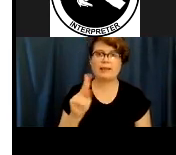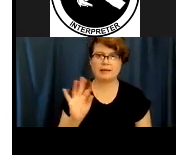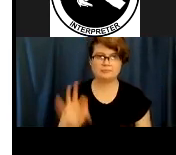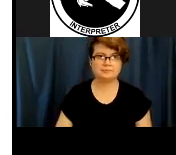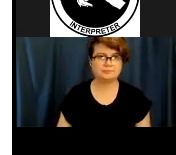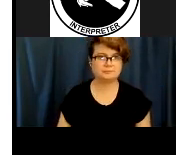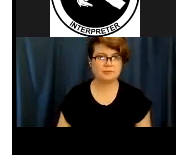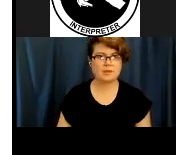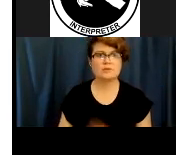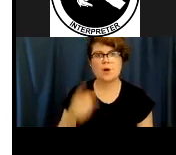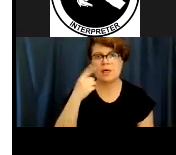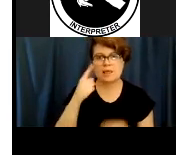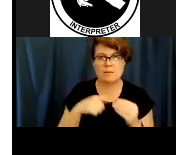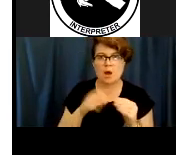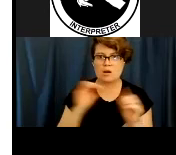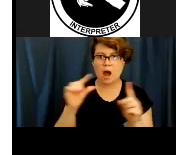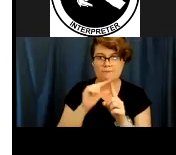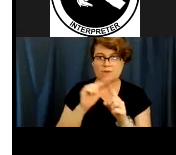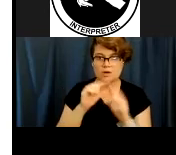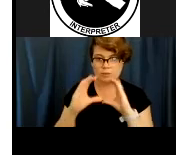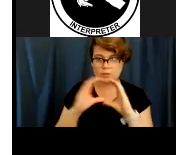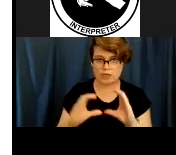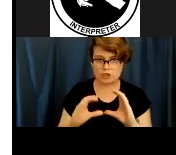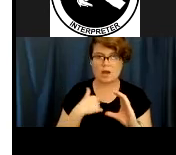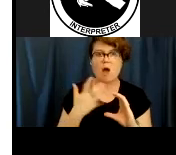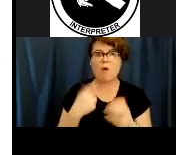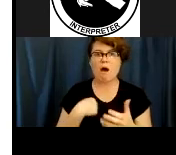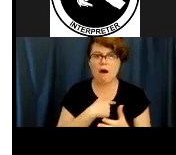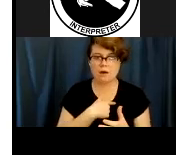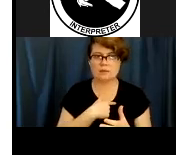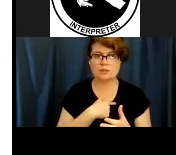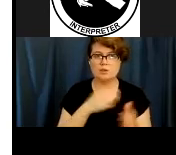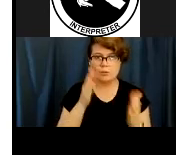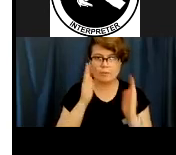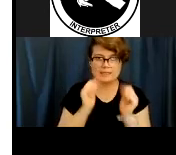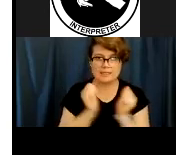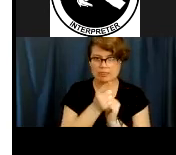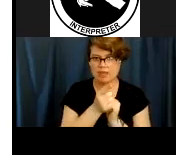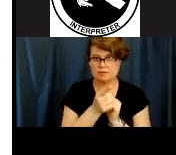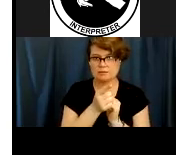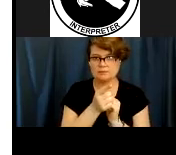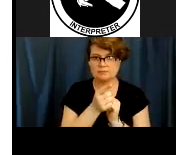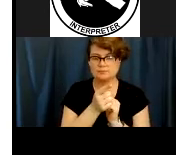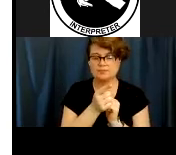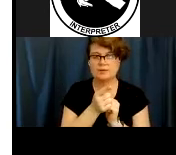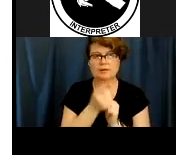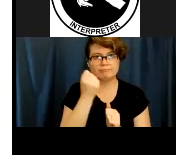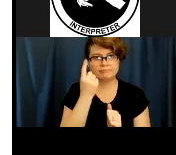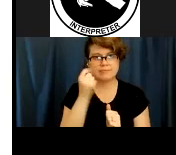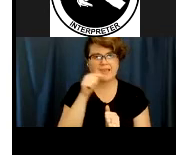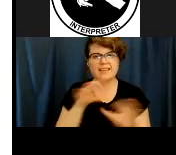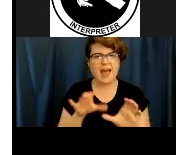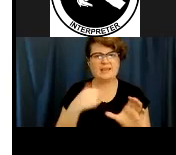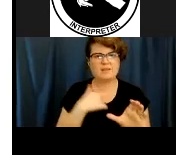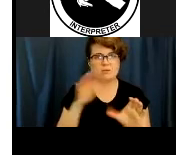So looking at nonverbal communication, I want us to especially pay attention to this, as this is kind of the activity we're going to do